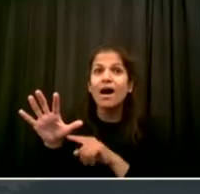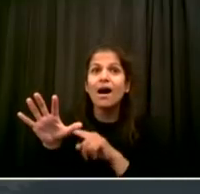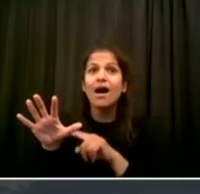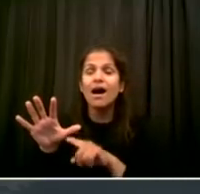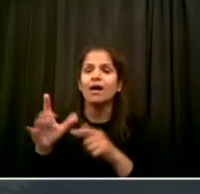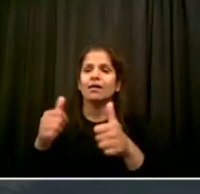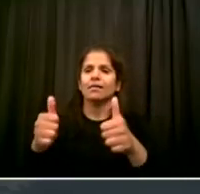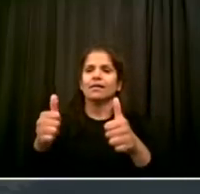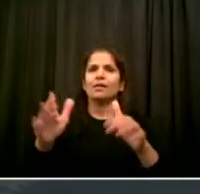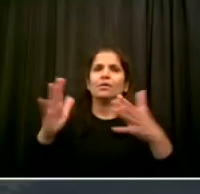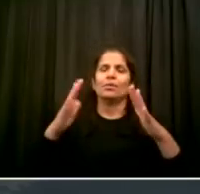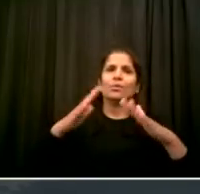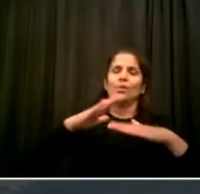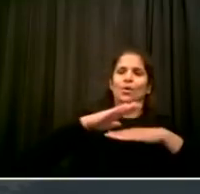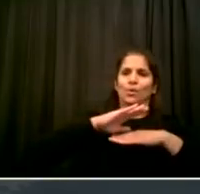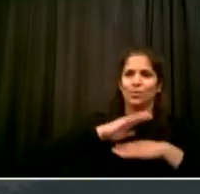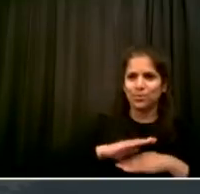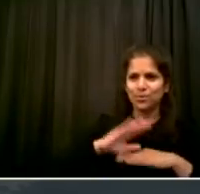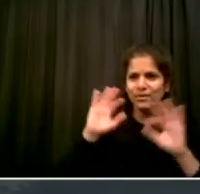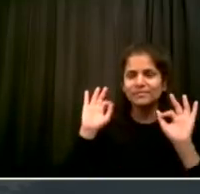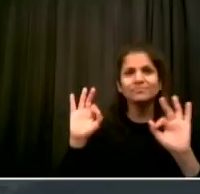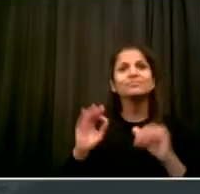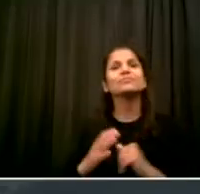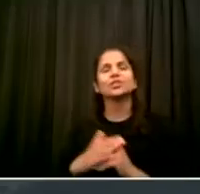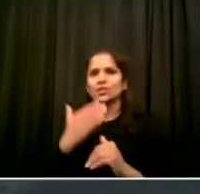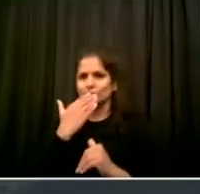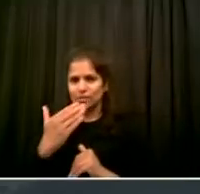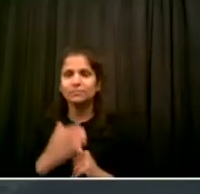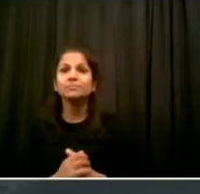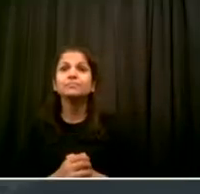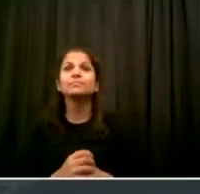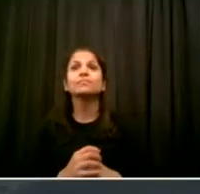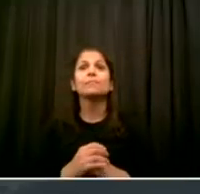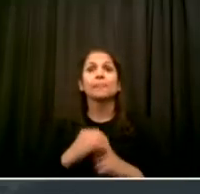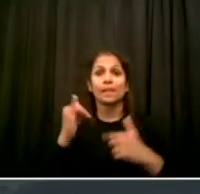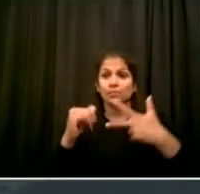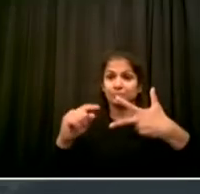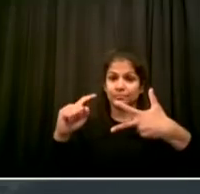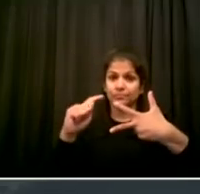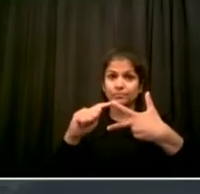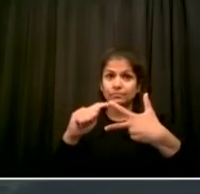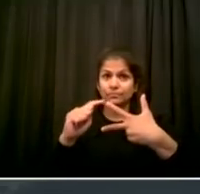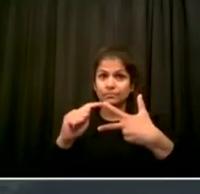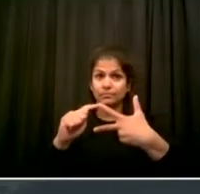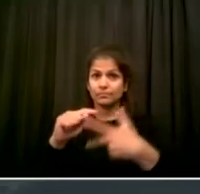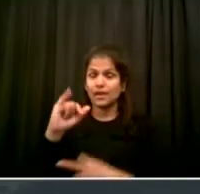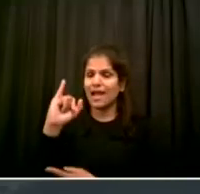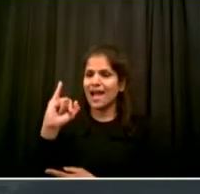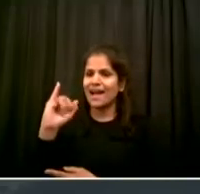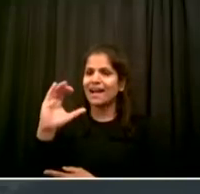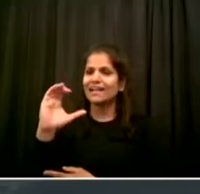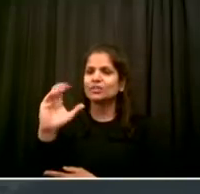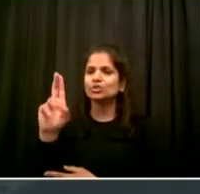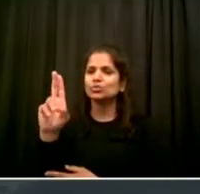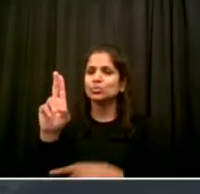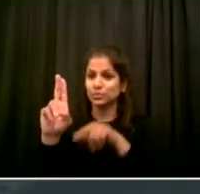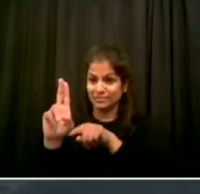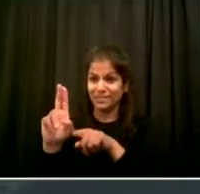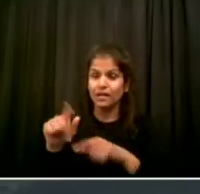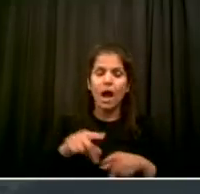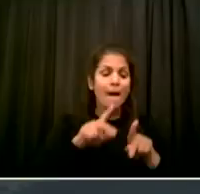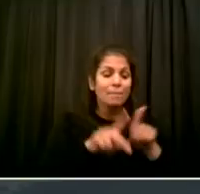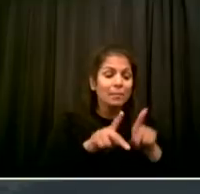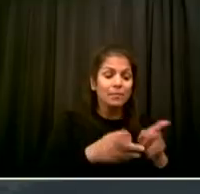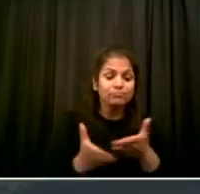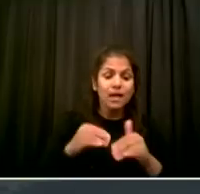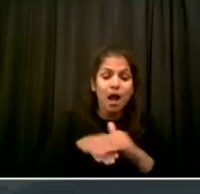for suspected COVID-19. That's really good news. Now, daily number of people in our health and hospitals, intensive care units. So this